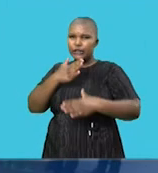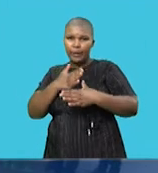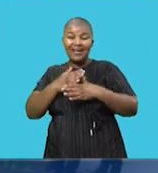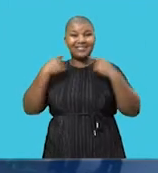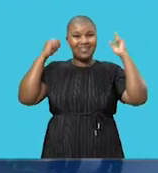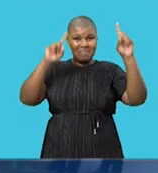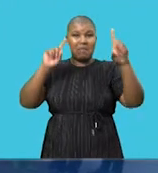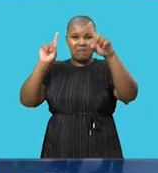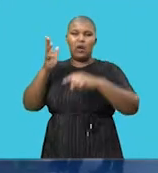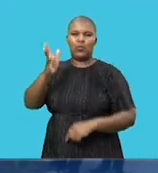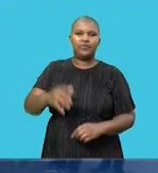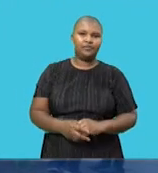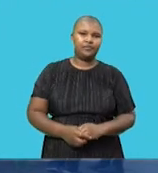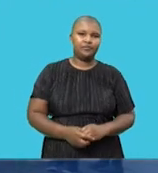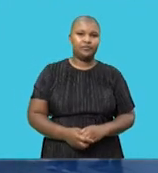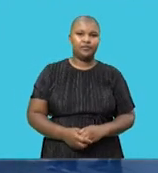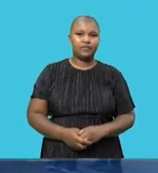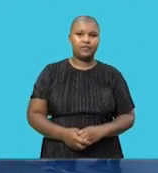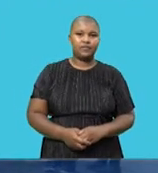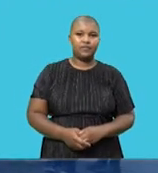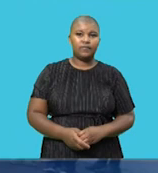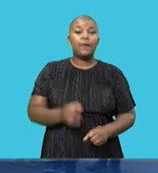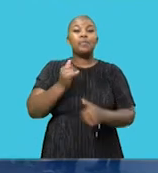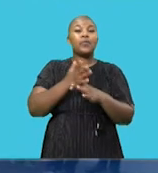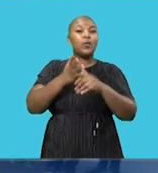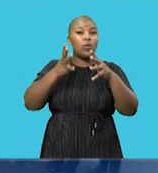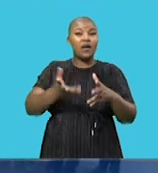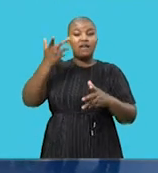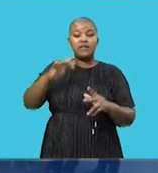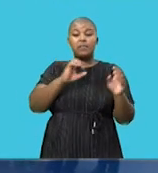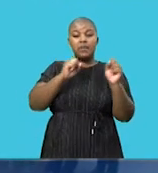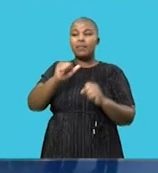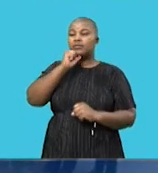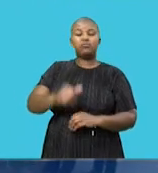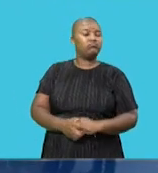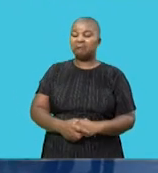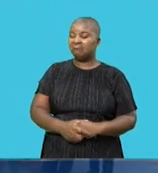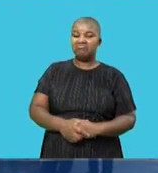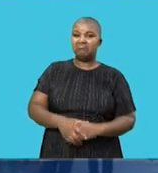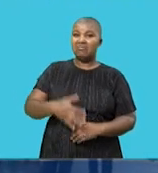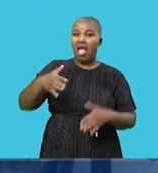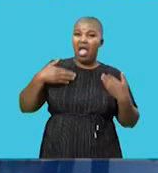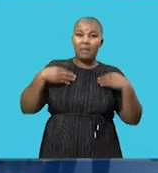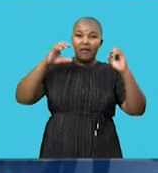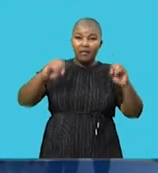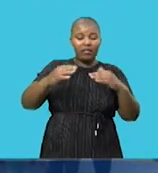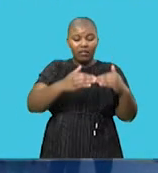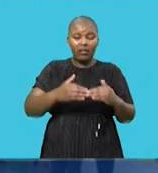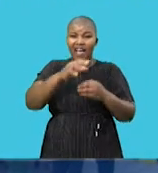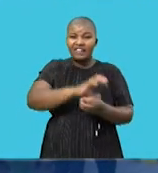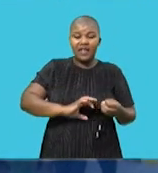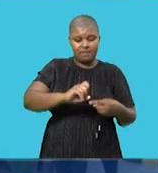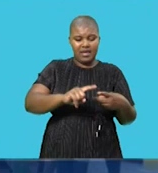workers. Kusenjalo abasebenzi bakuvezile ukuthi le nto ayibaphethe neze kahle, ngoba bakhulisa imindeni, bafundisa izingane, futhi njengoba kubhekwe esikhathini